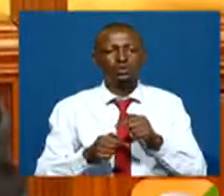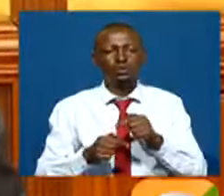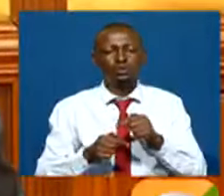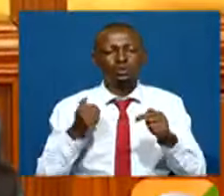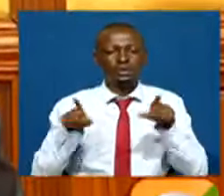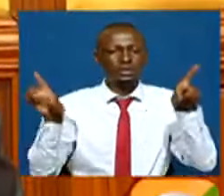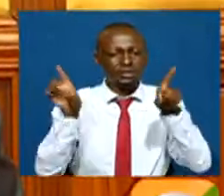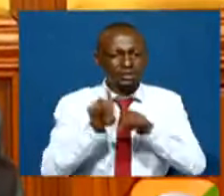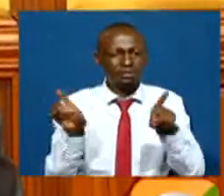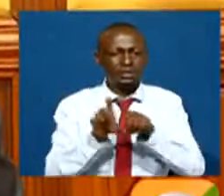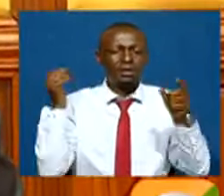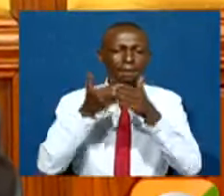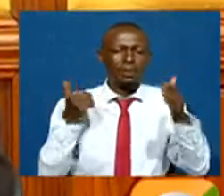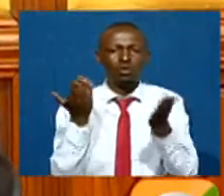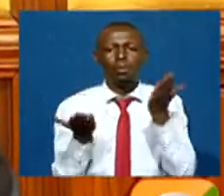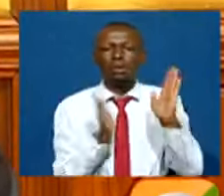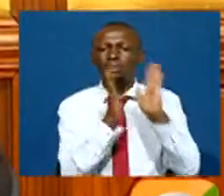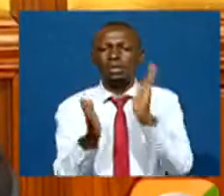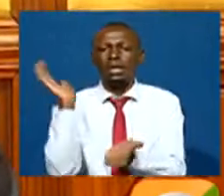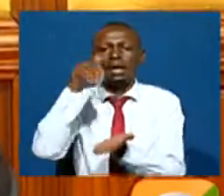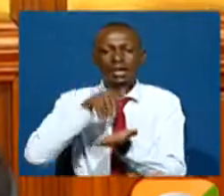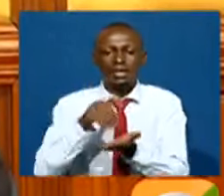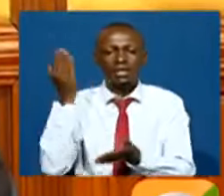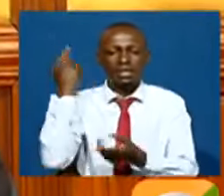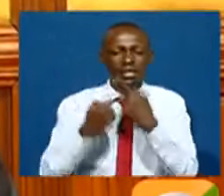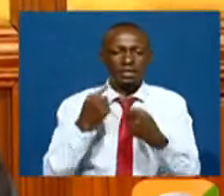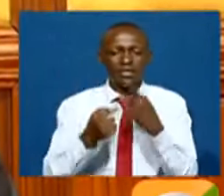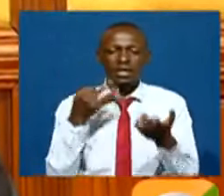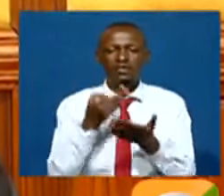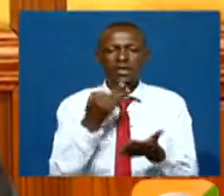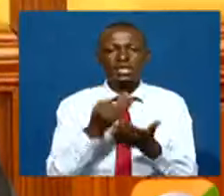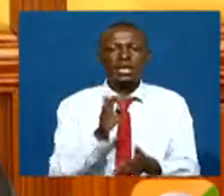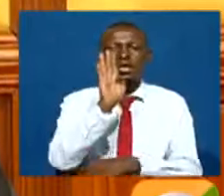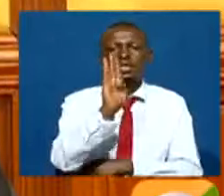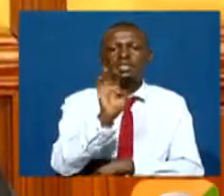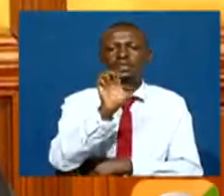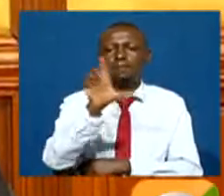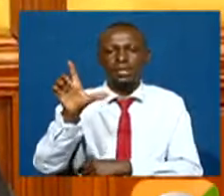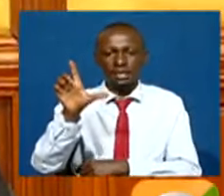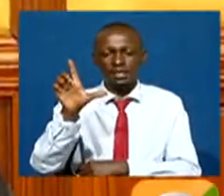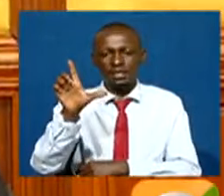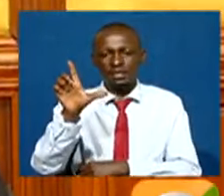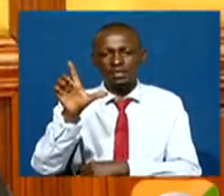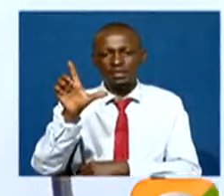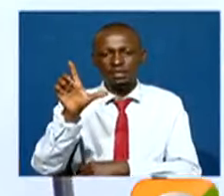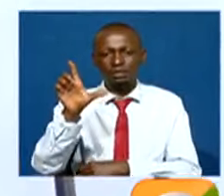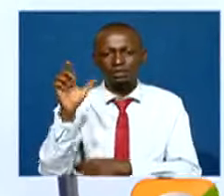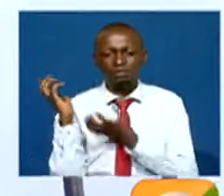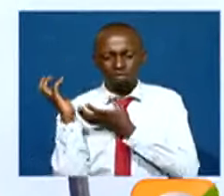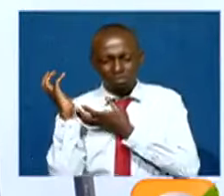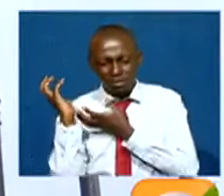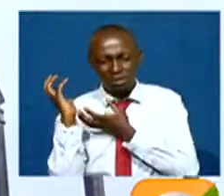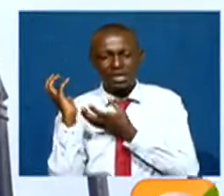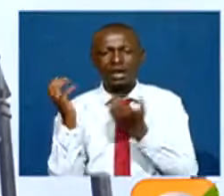fact, the finance bill of last year already caused enough burden.